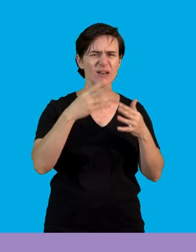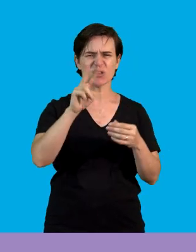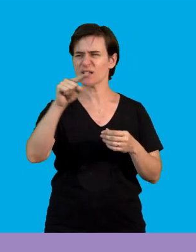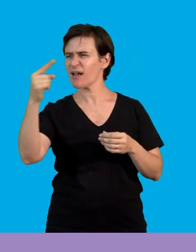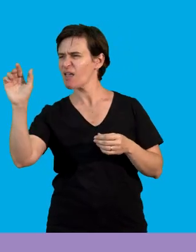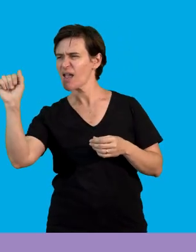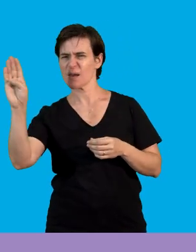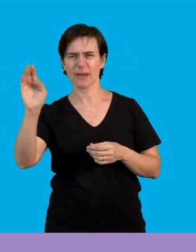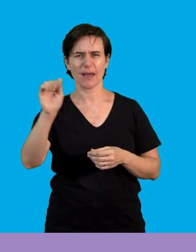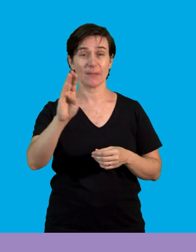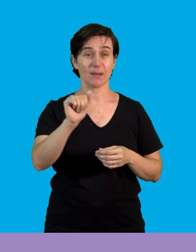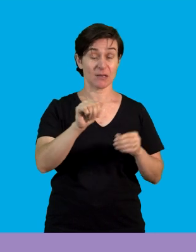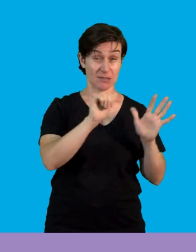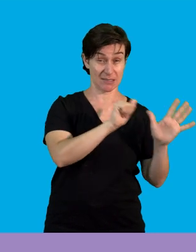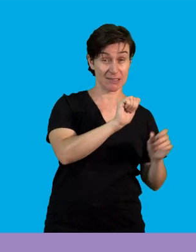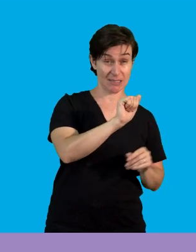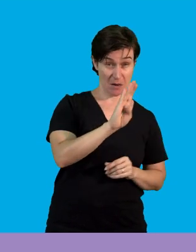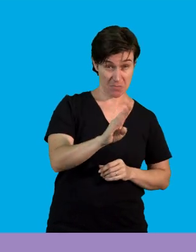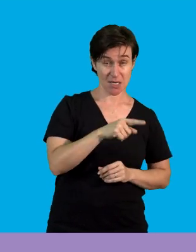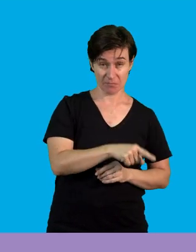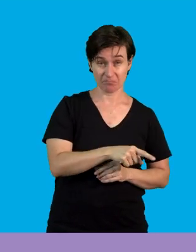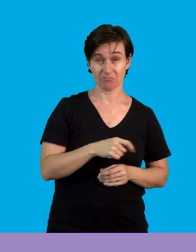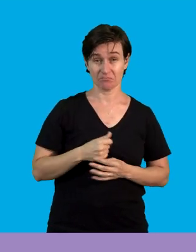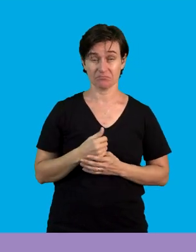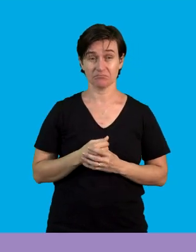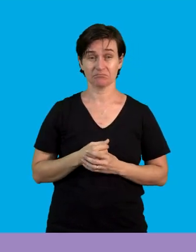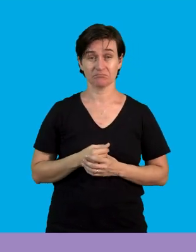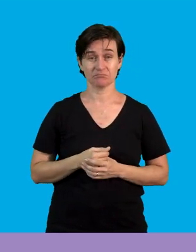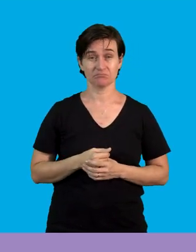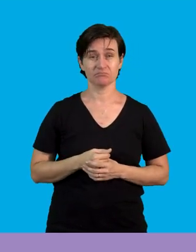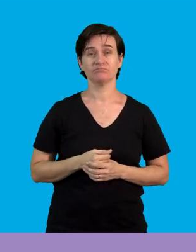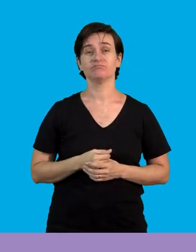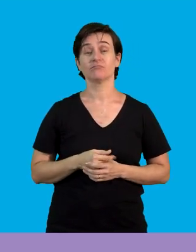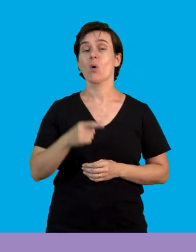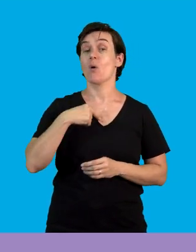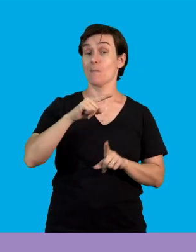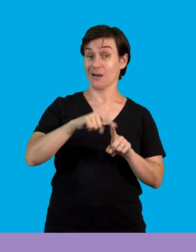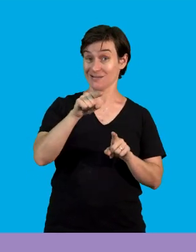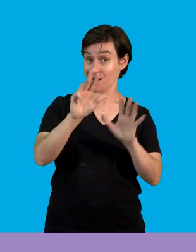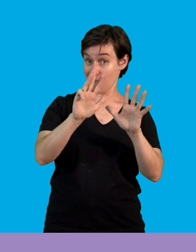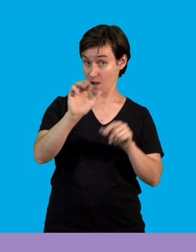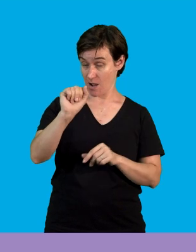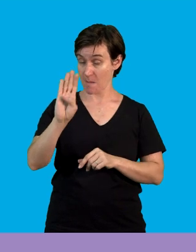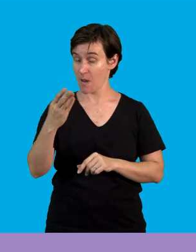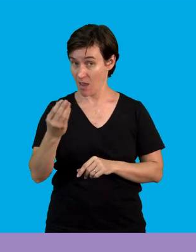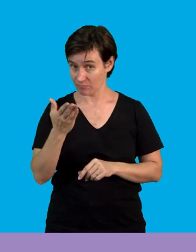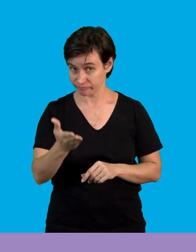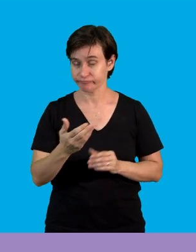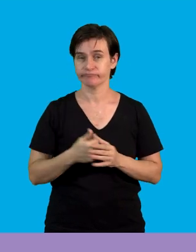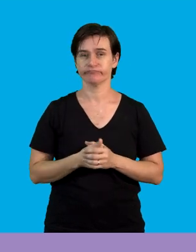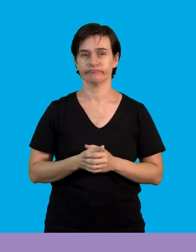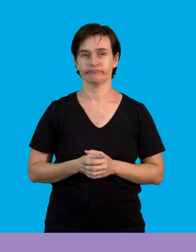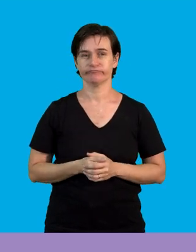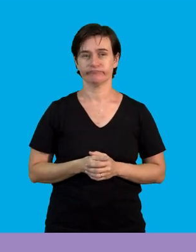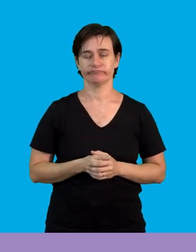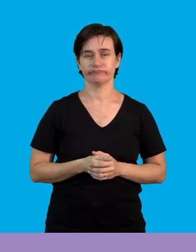that expression, I have 6AB, the first part, and I also see there is 9AB, so it would